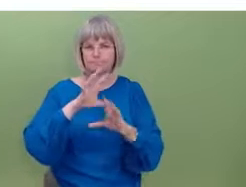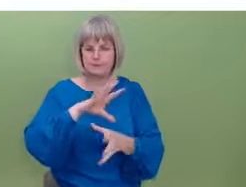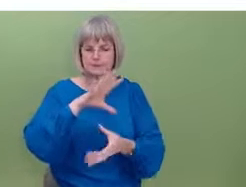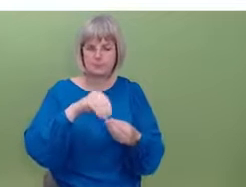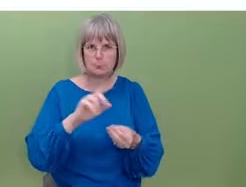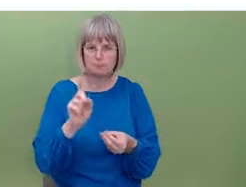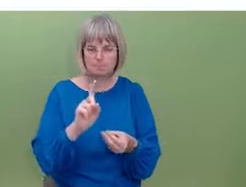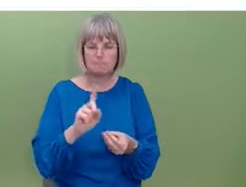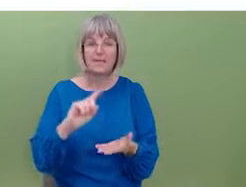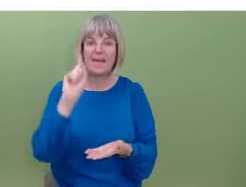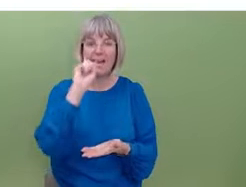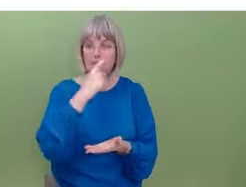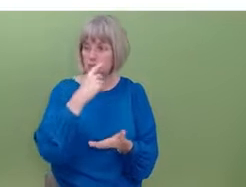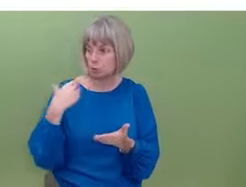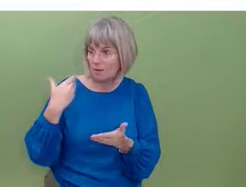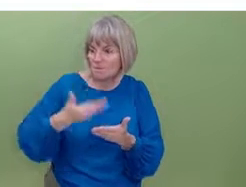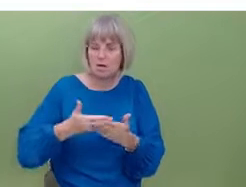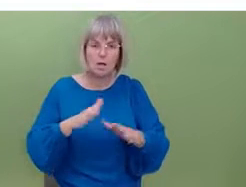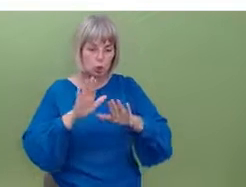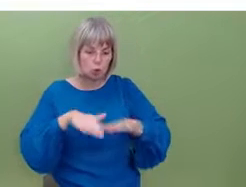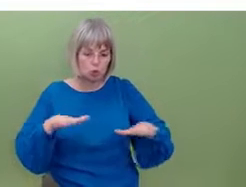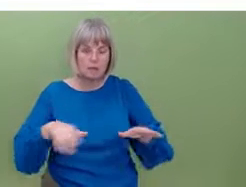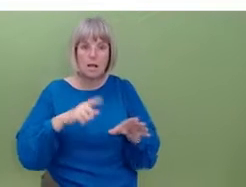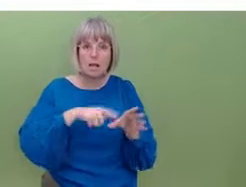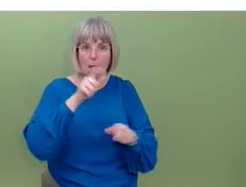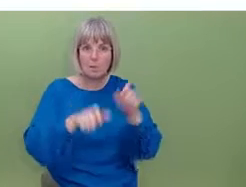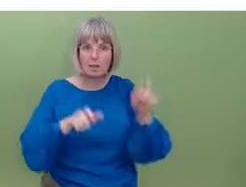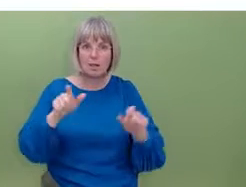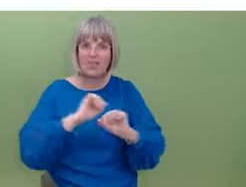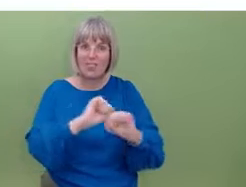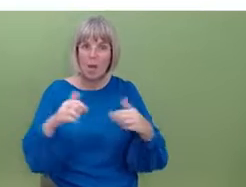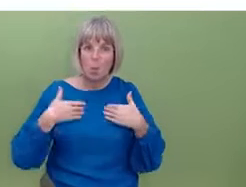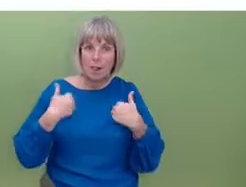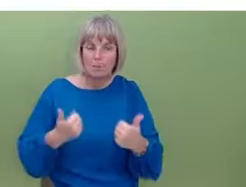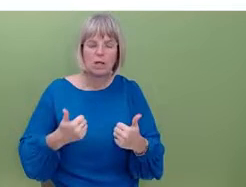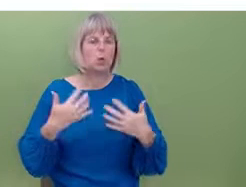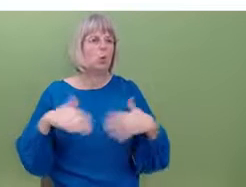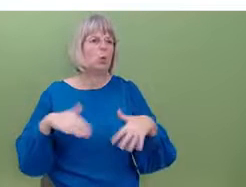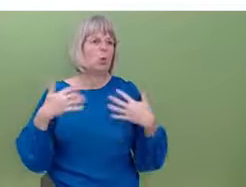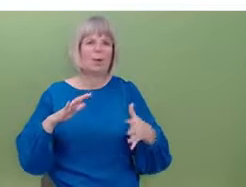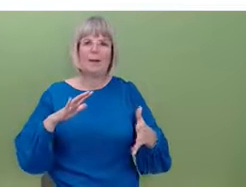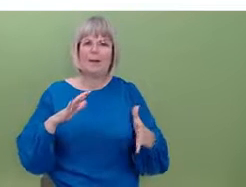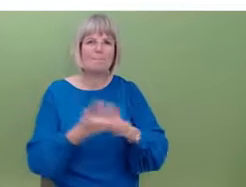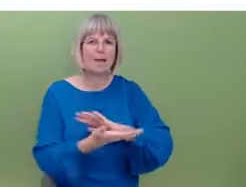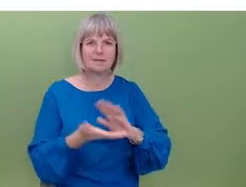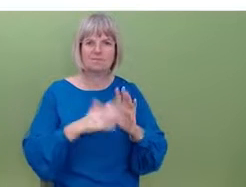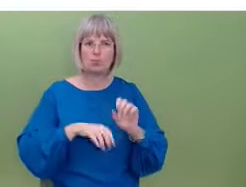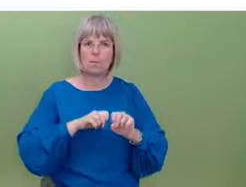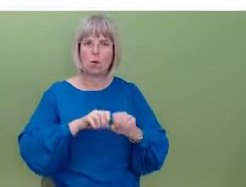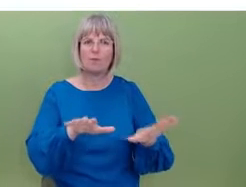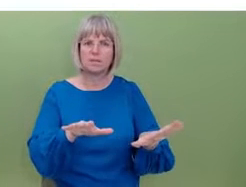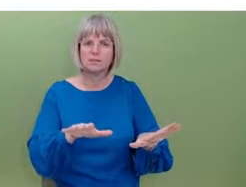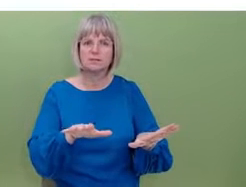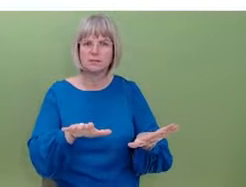mental health and well-being has been substantially impacted due to COVID. That